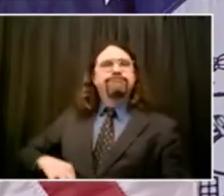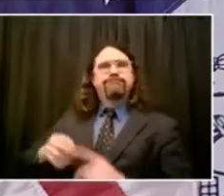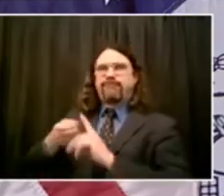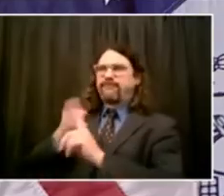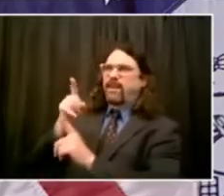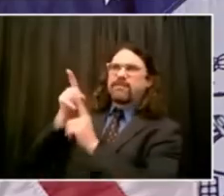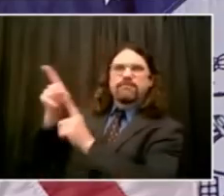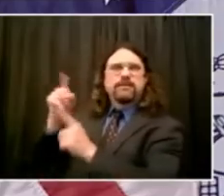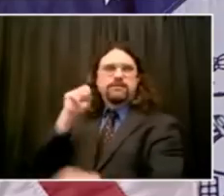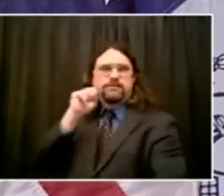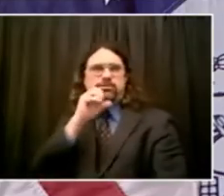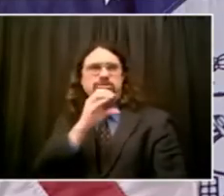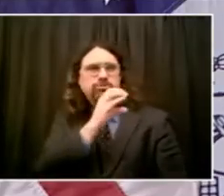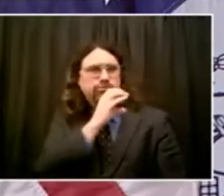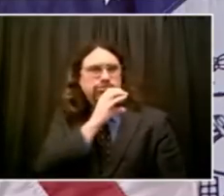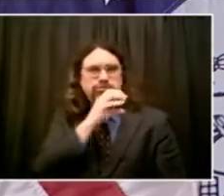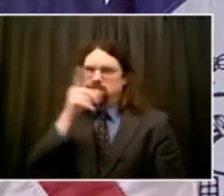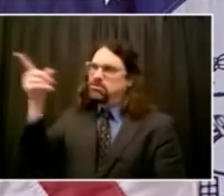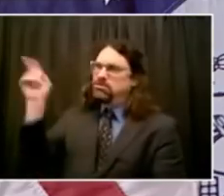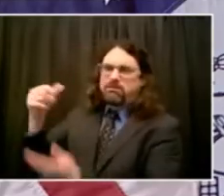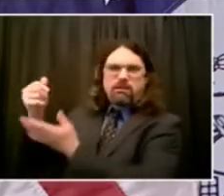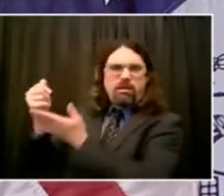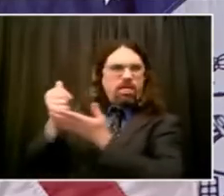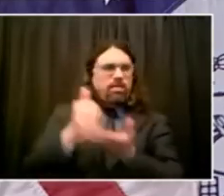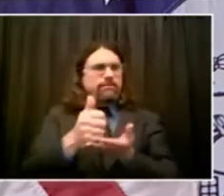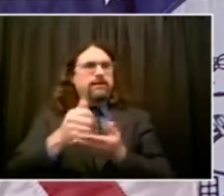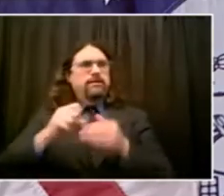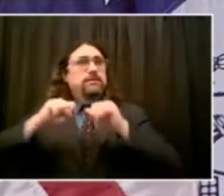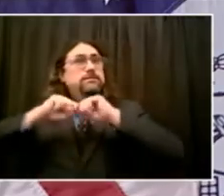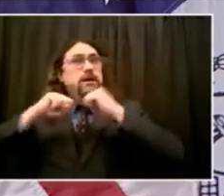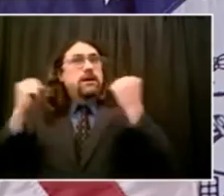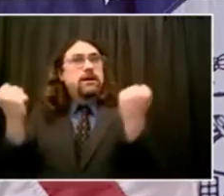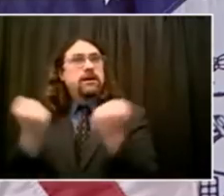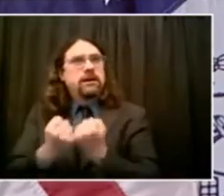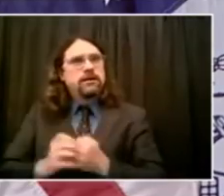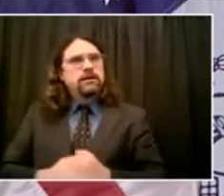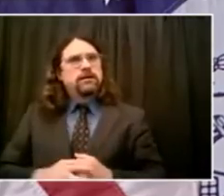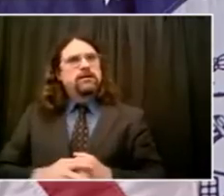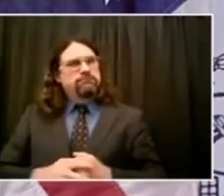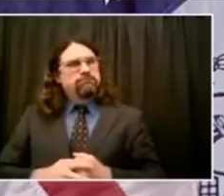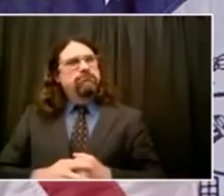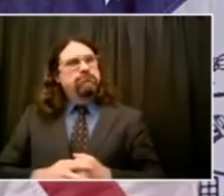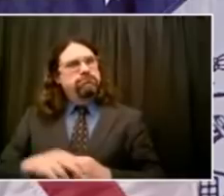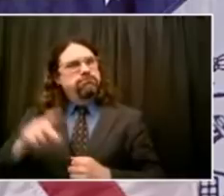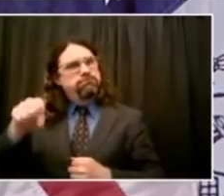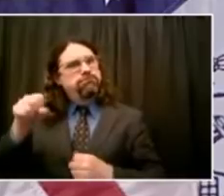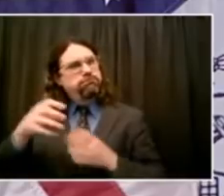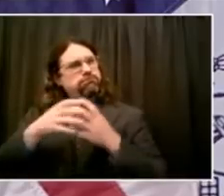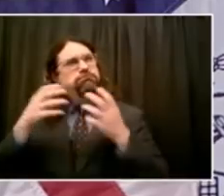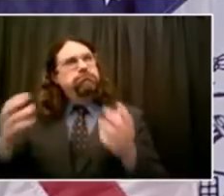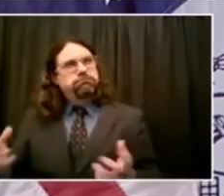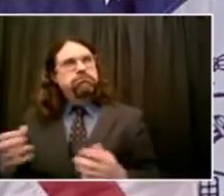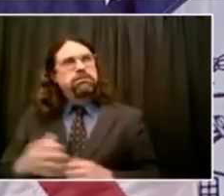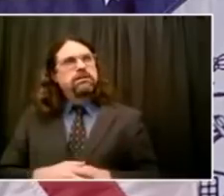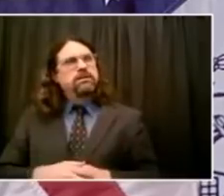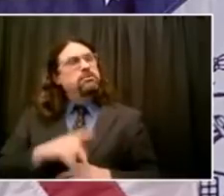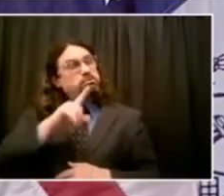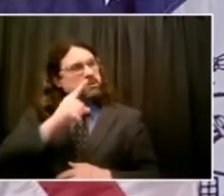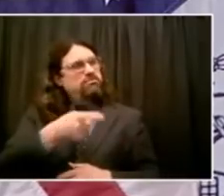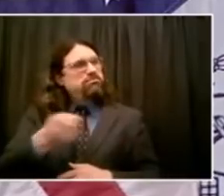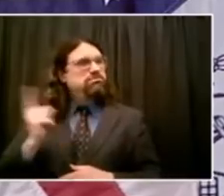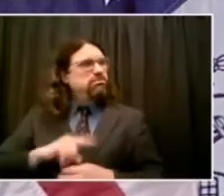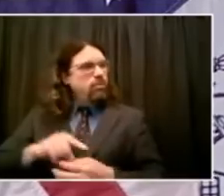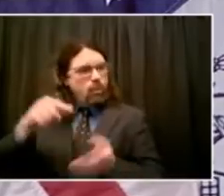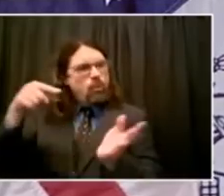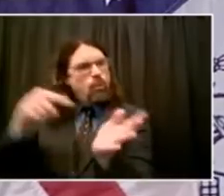they are healthy, making sure they are safe, always being there for them. Now, this crisis has clearly been